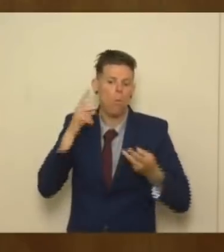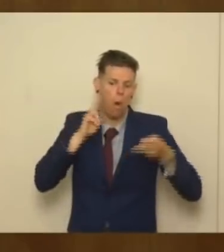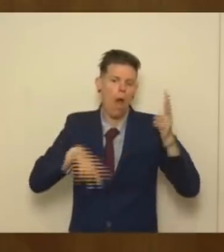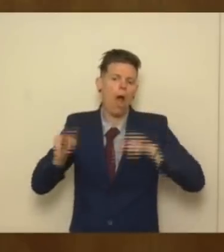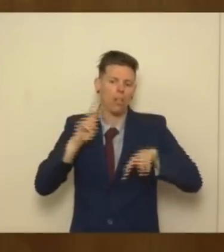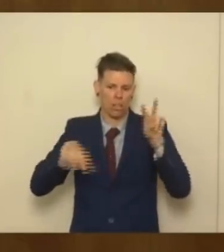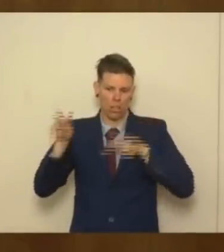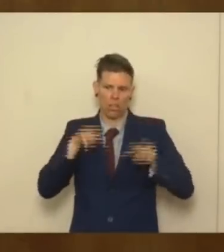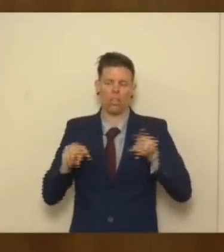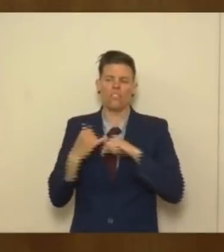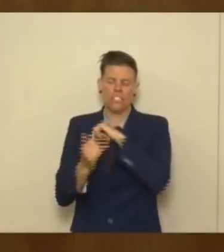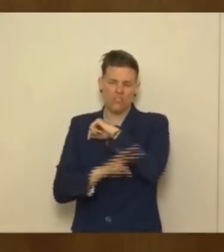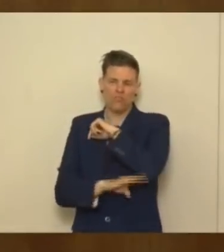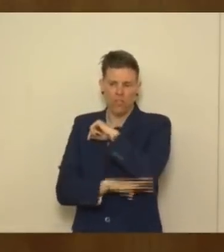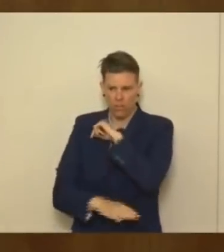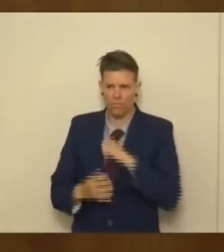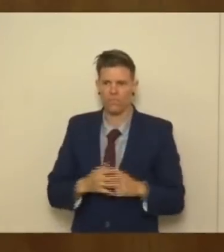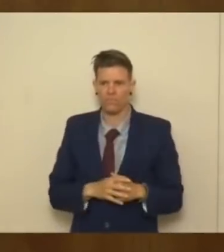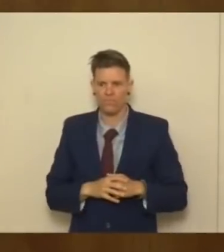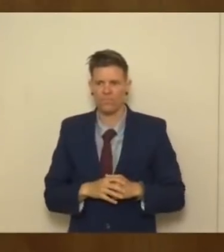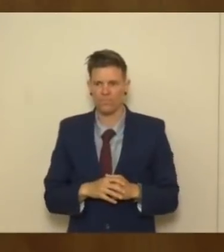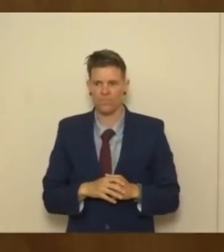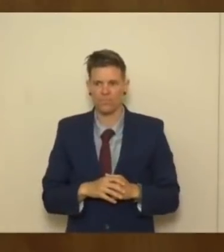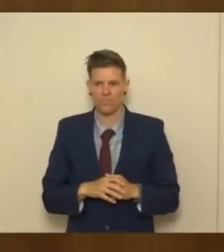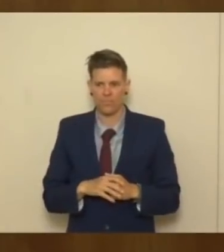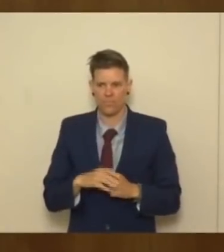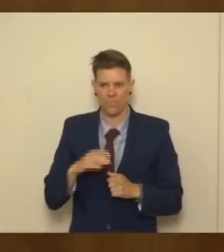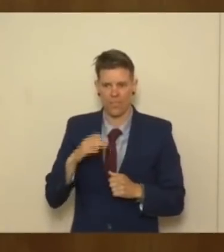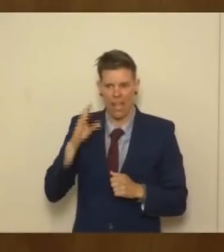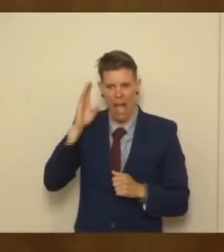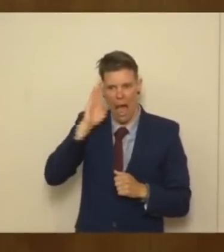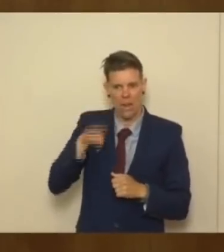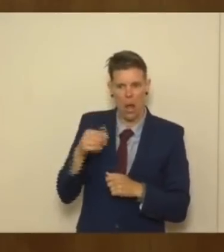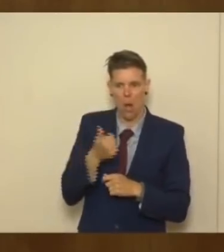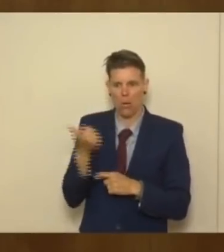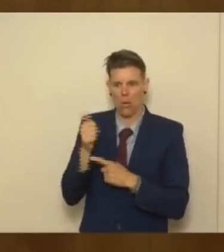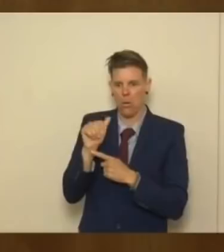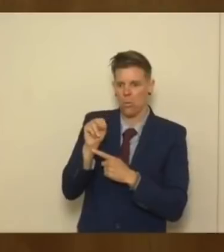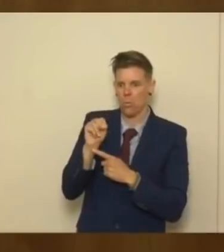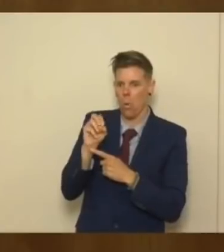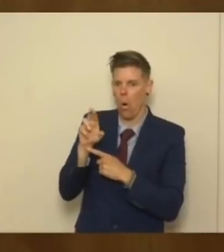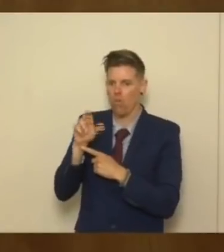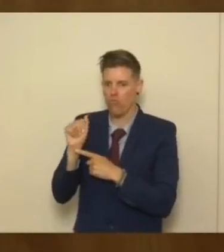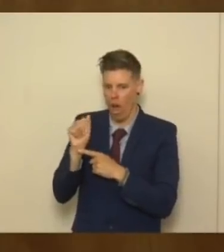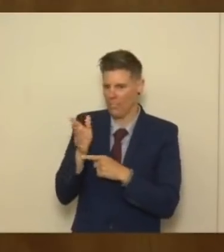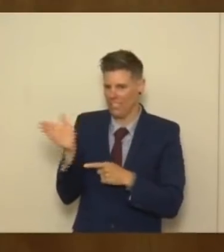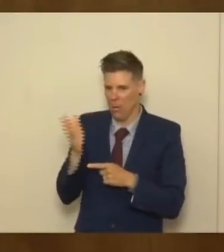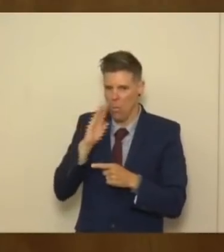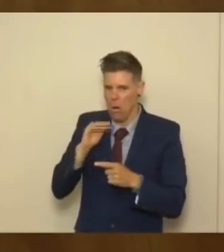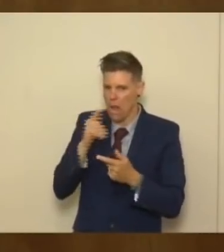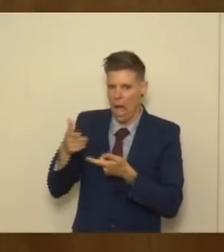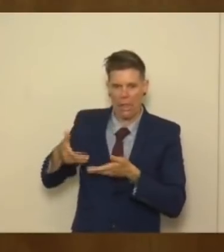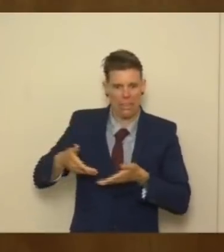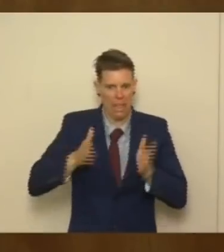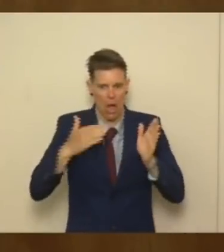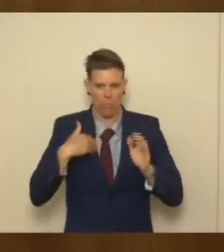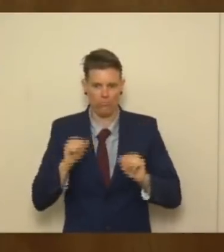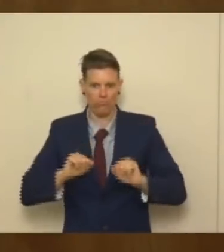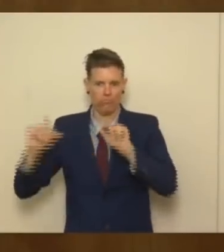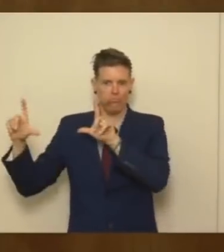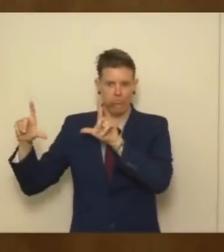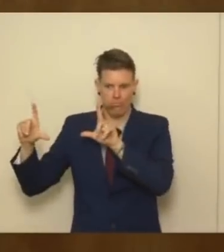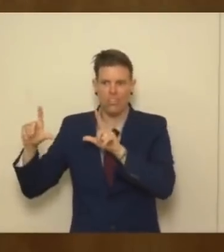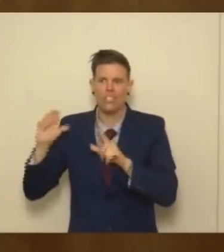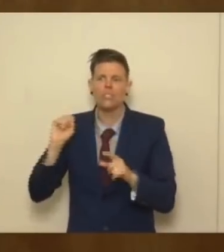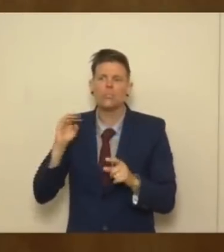particular slide in the deck because I'm staring at it real close on my computer and it's hard to understand, but we have a simplified version. But